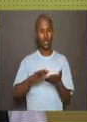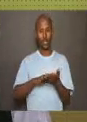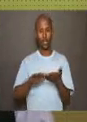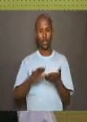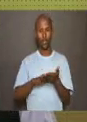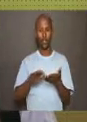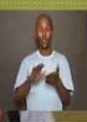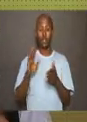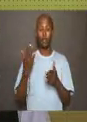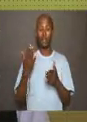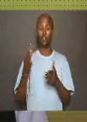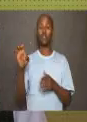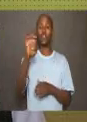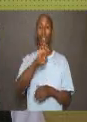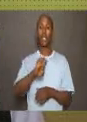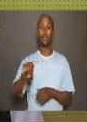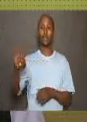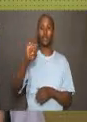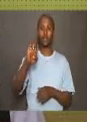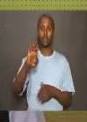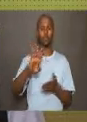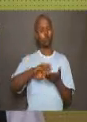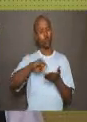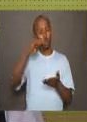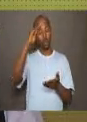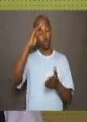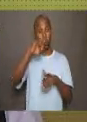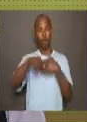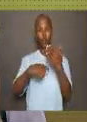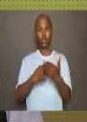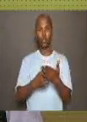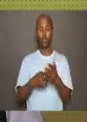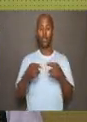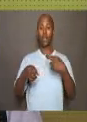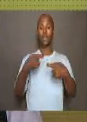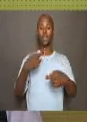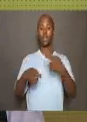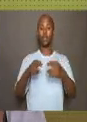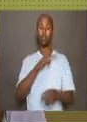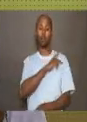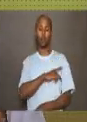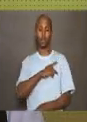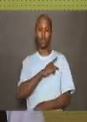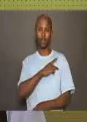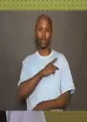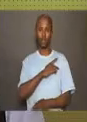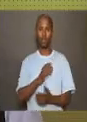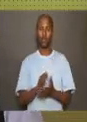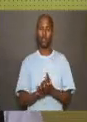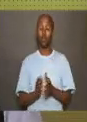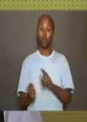Today, we have studied the parts of an ellipse, and we learned about their